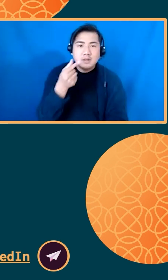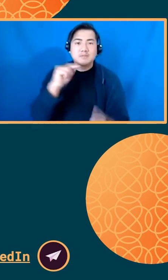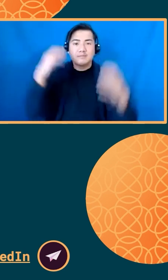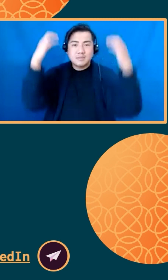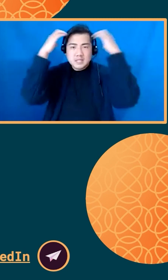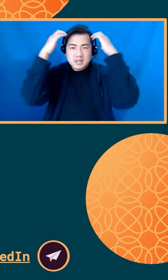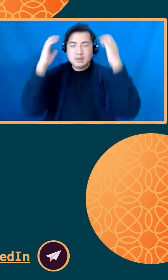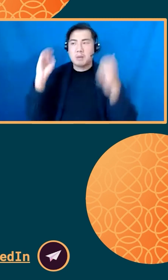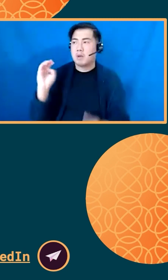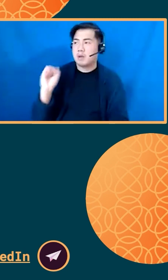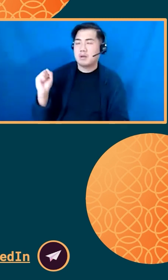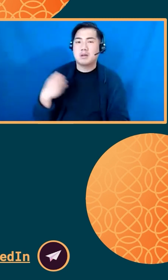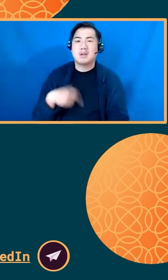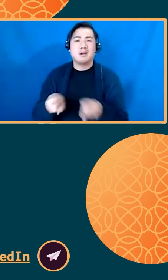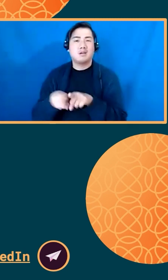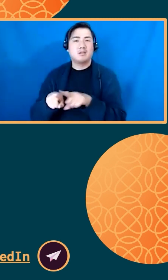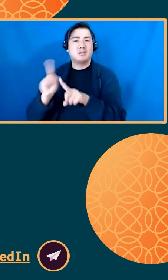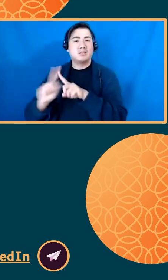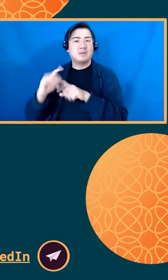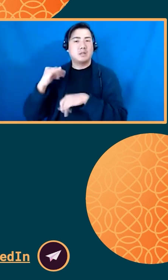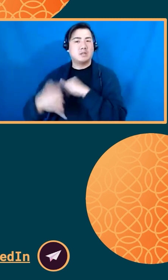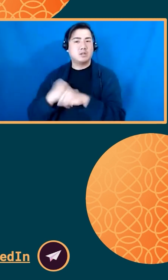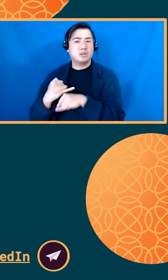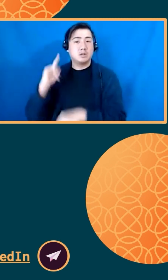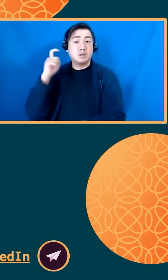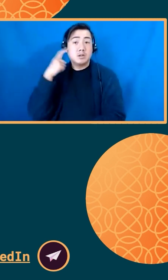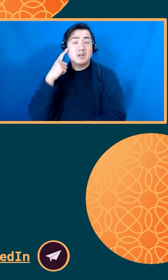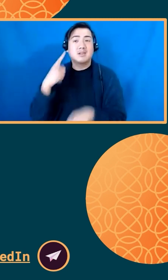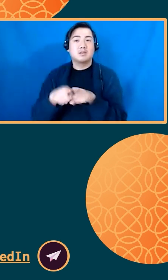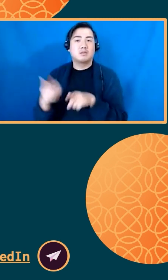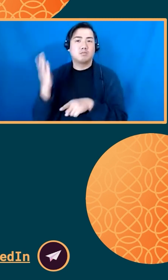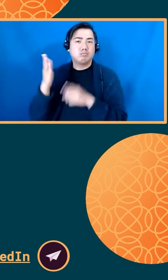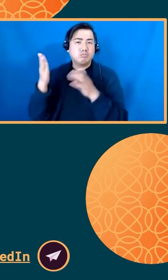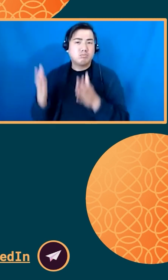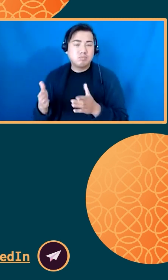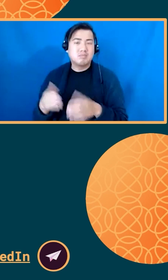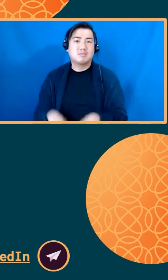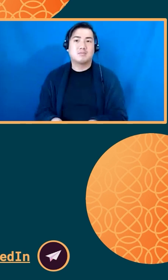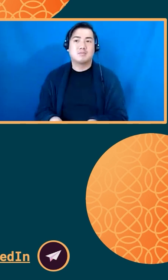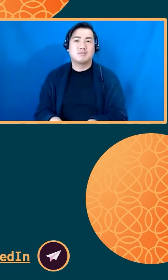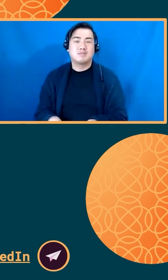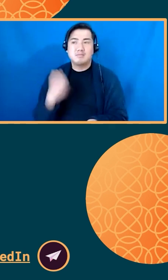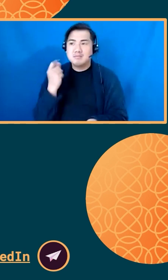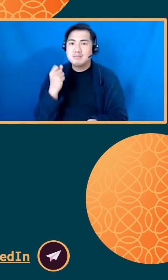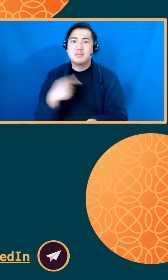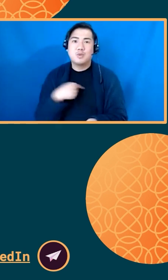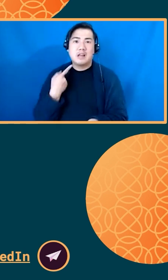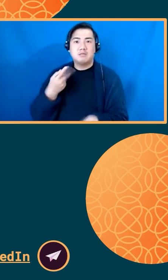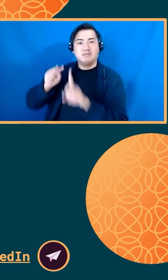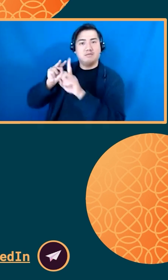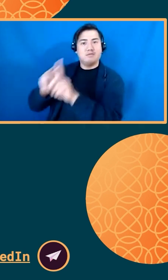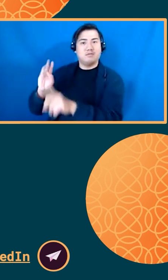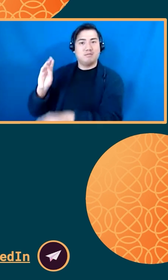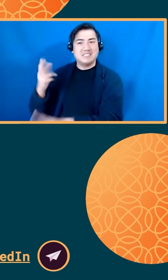as well as international governments. A sought-after speaker, so much so that we tracked Micah down, who